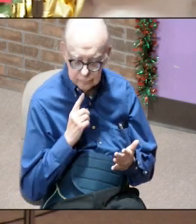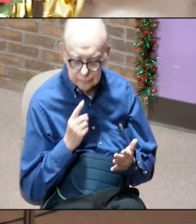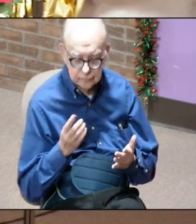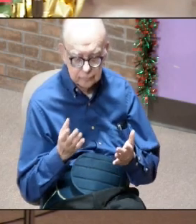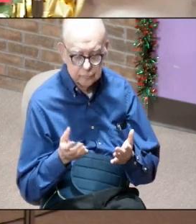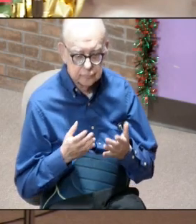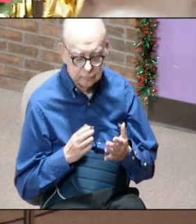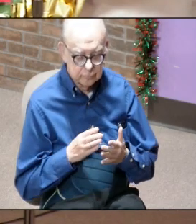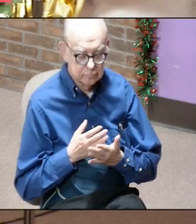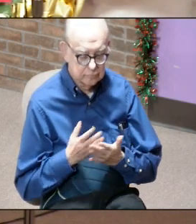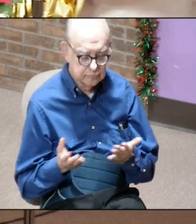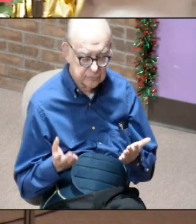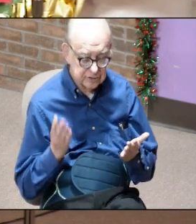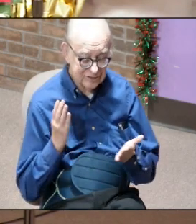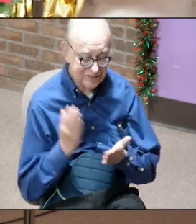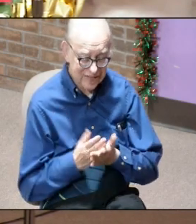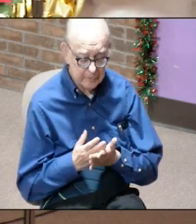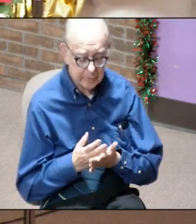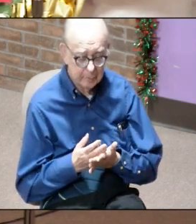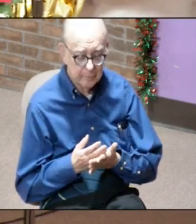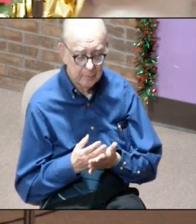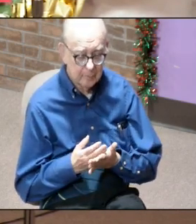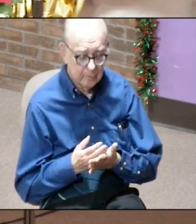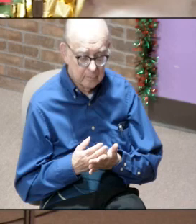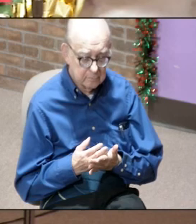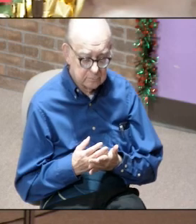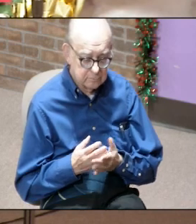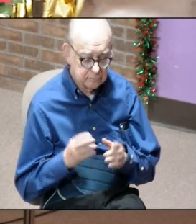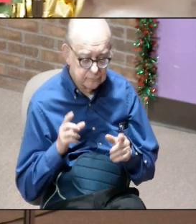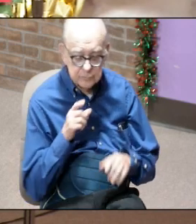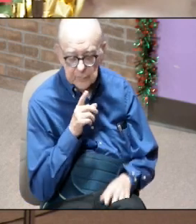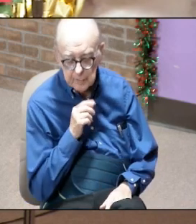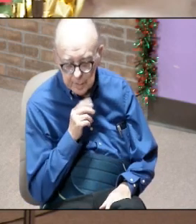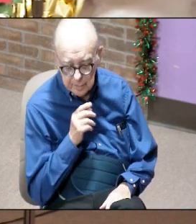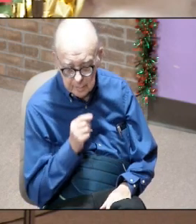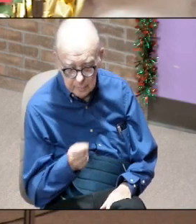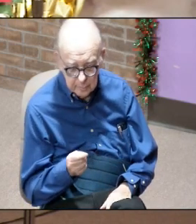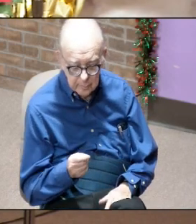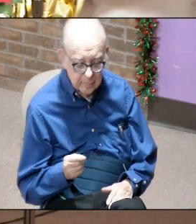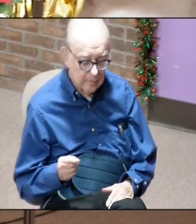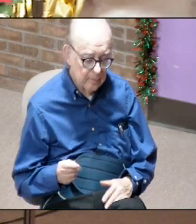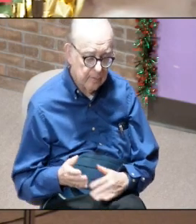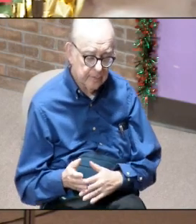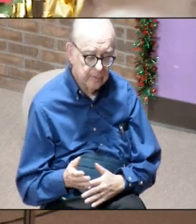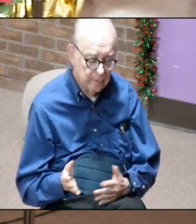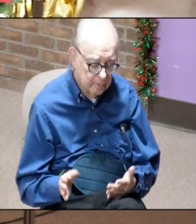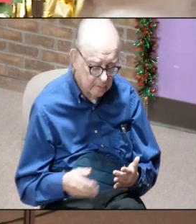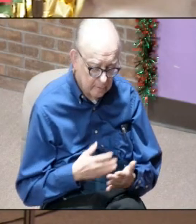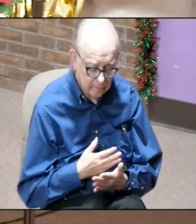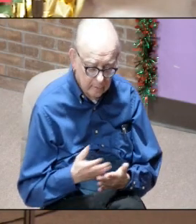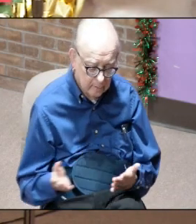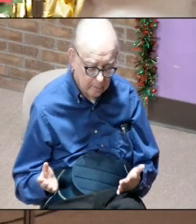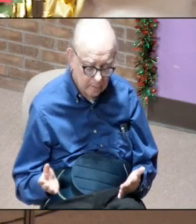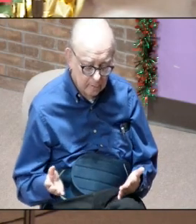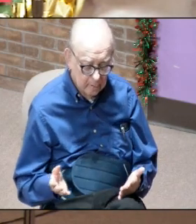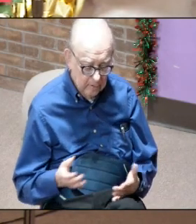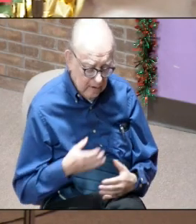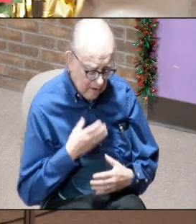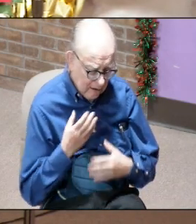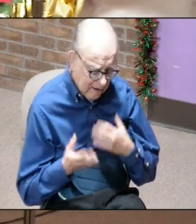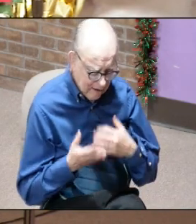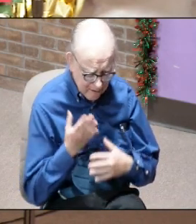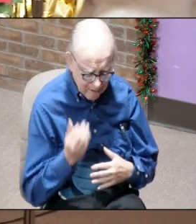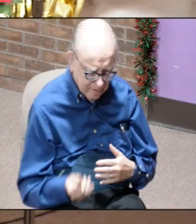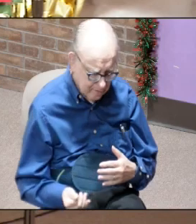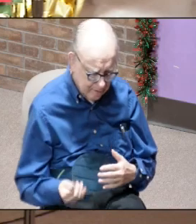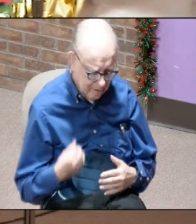wanting all of this to end. The birds, the fish, all of them are groaning.